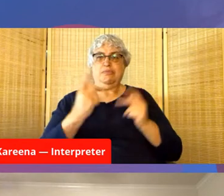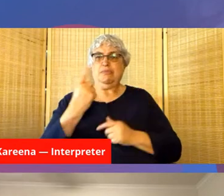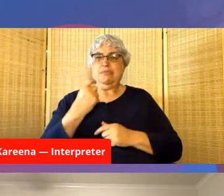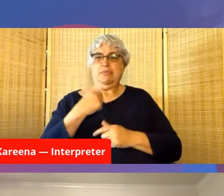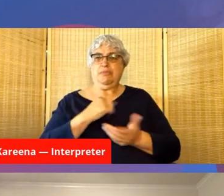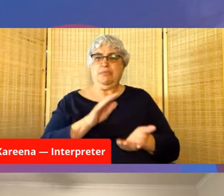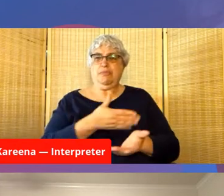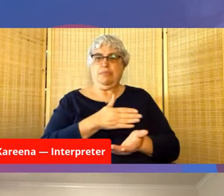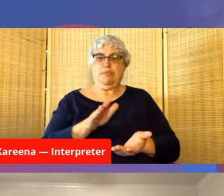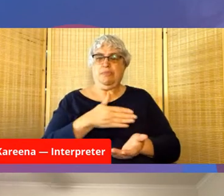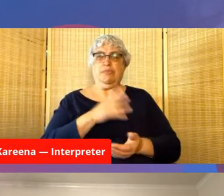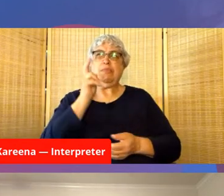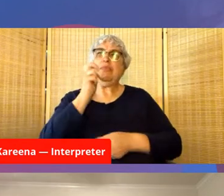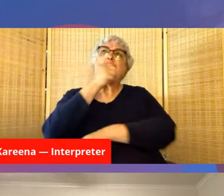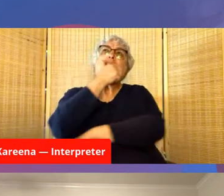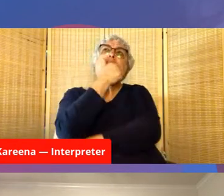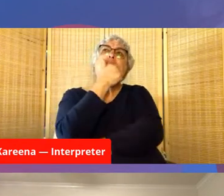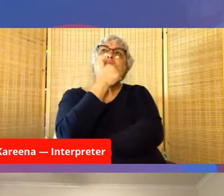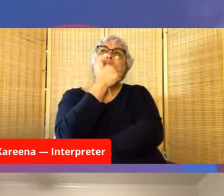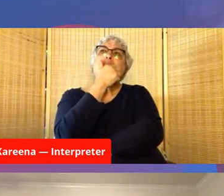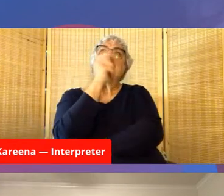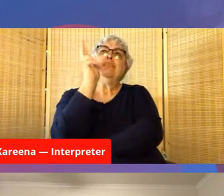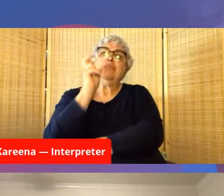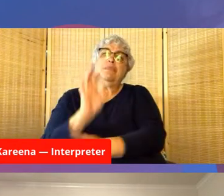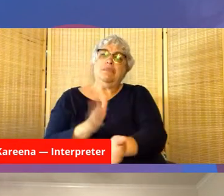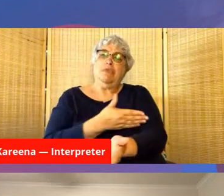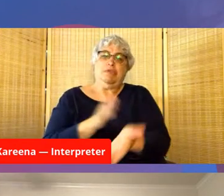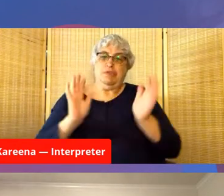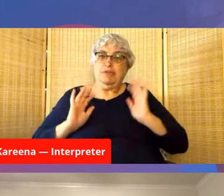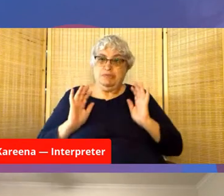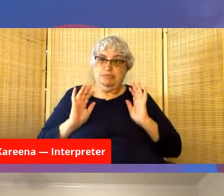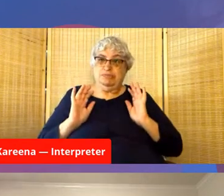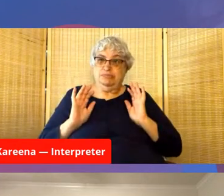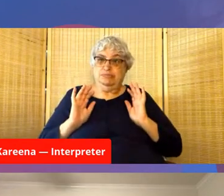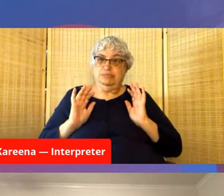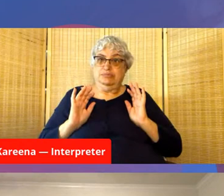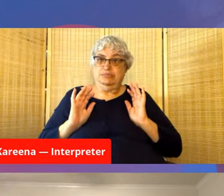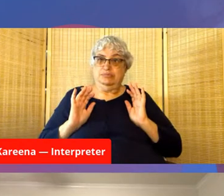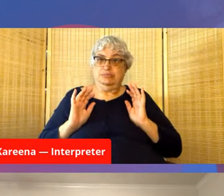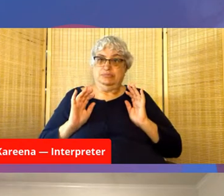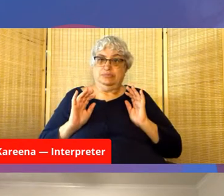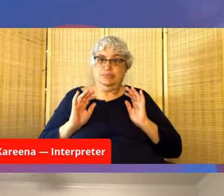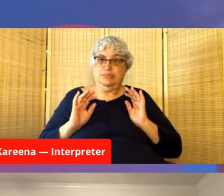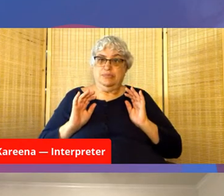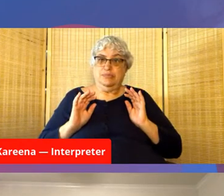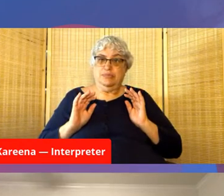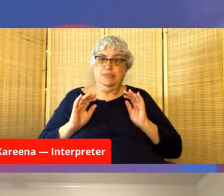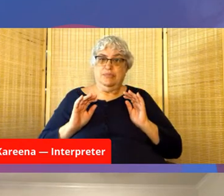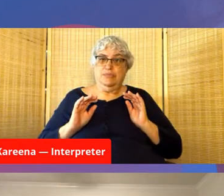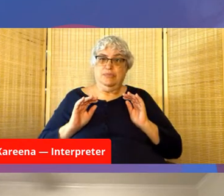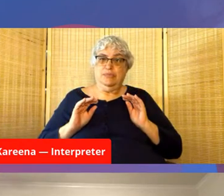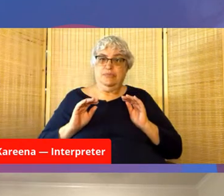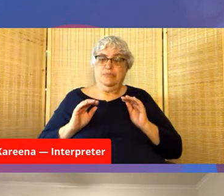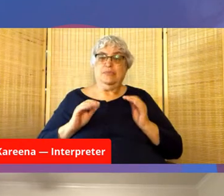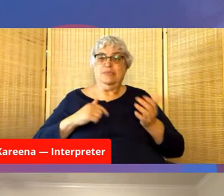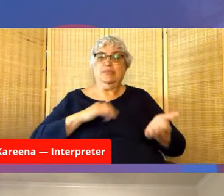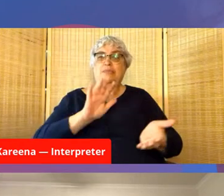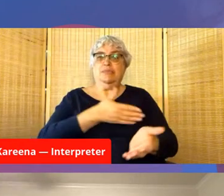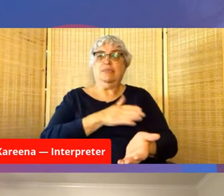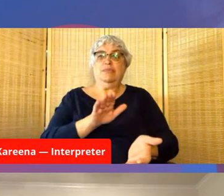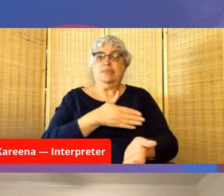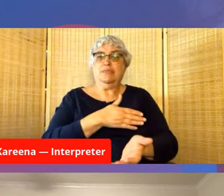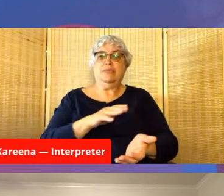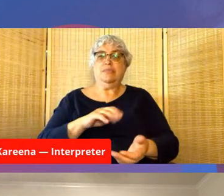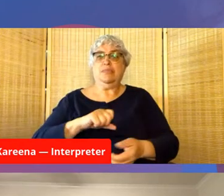of music to listen to? I say, listen to music. Don't listen to not music, but it's being portrayed